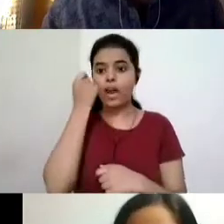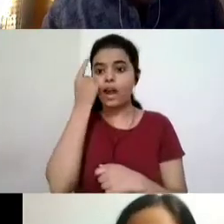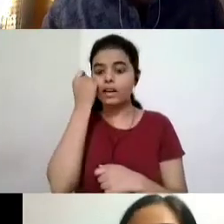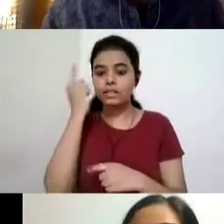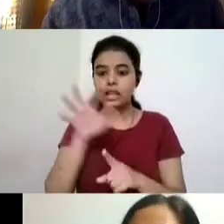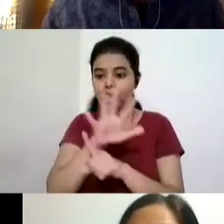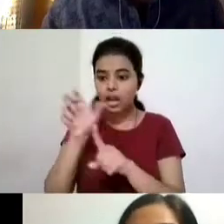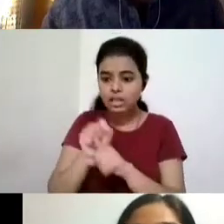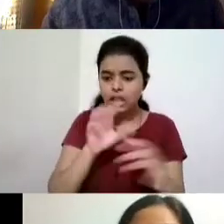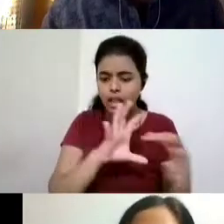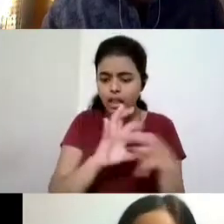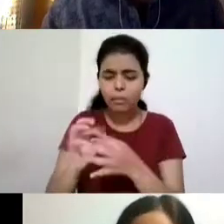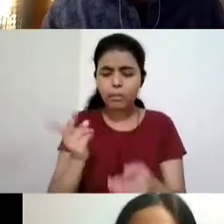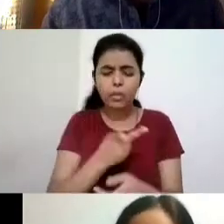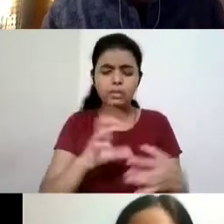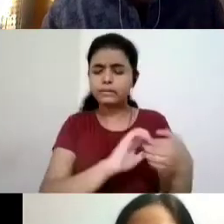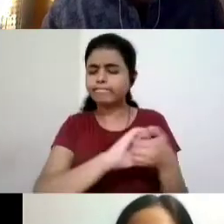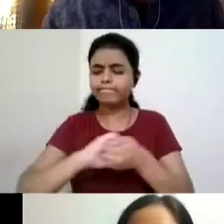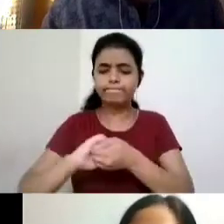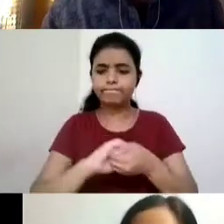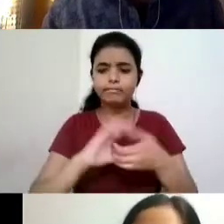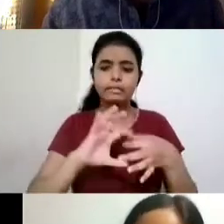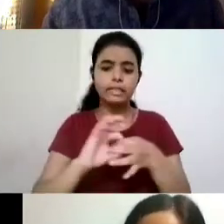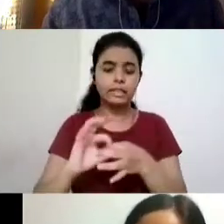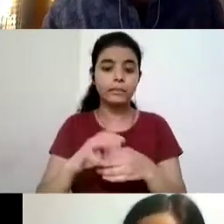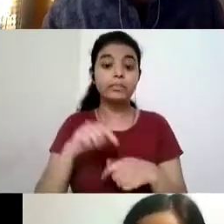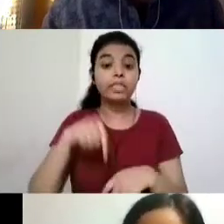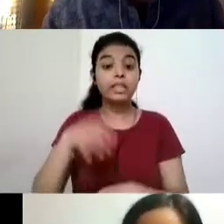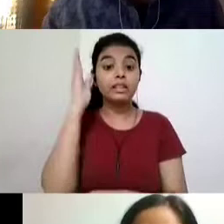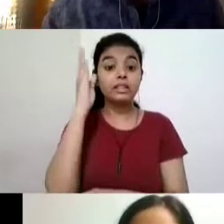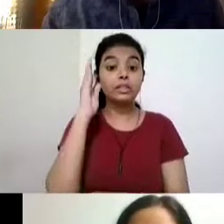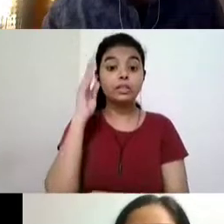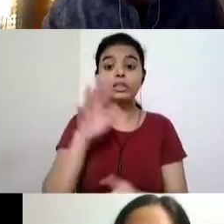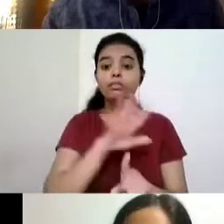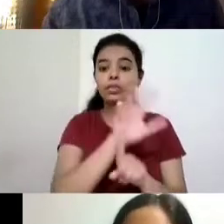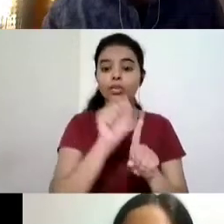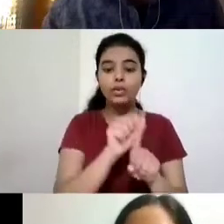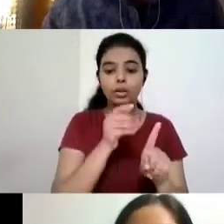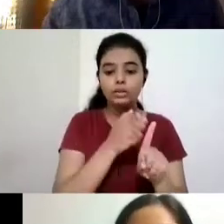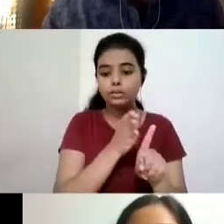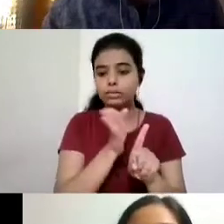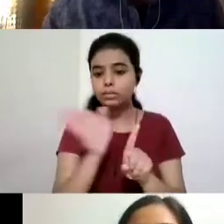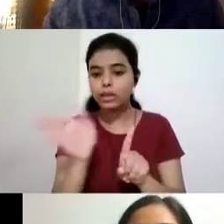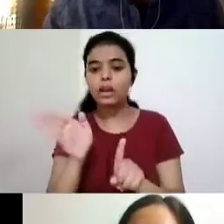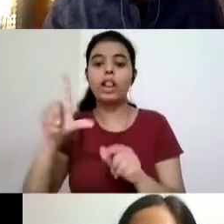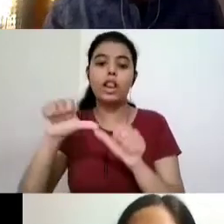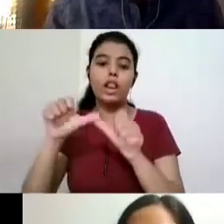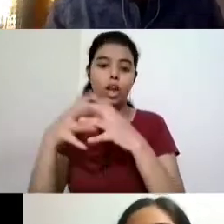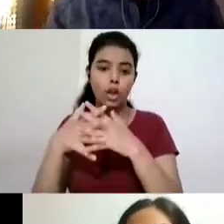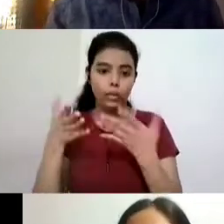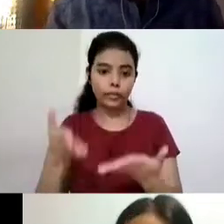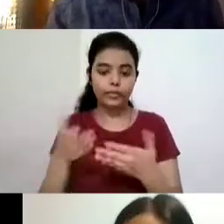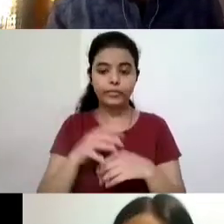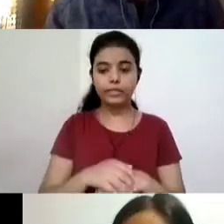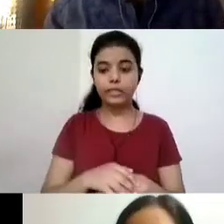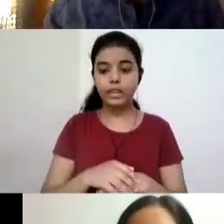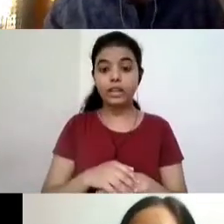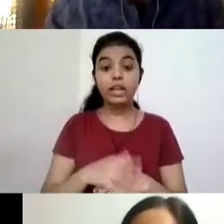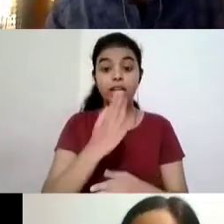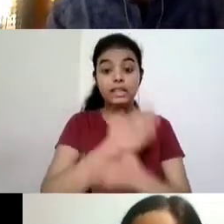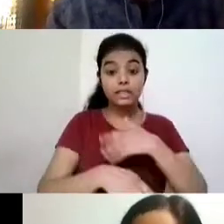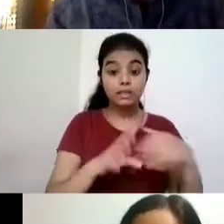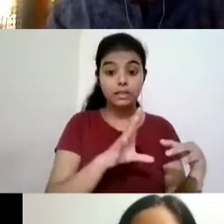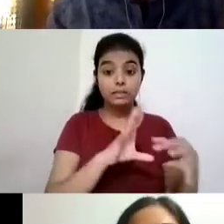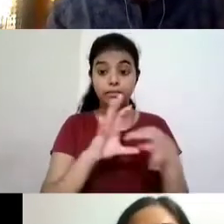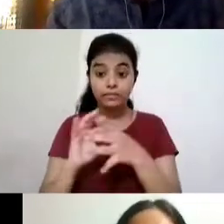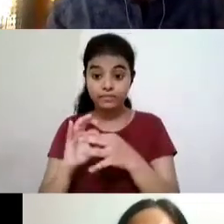culture. Today, in this session, we shall turn away from culture to move on to law and talk about disability and law and how they